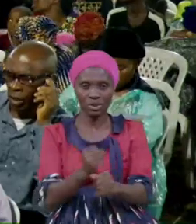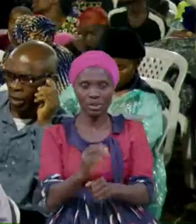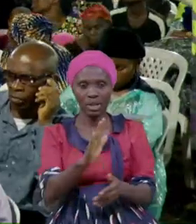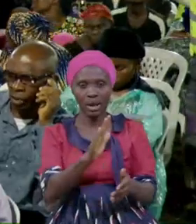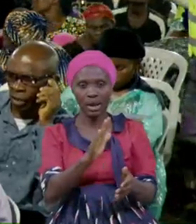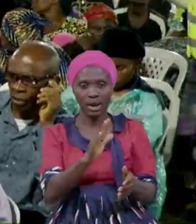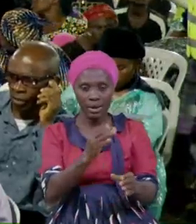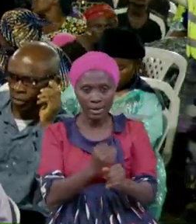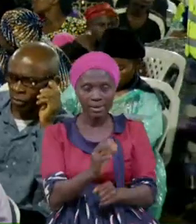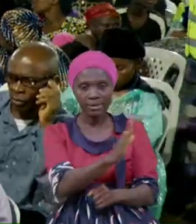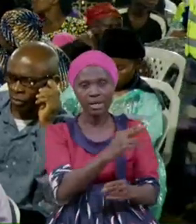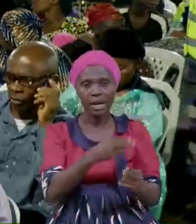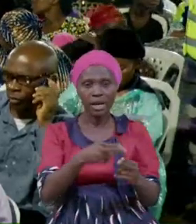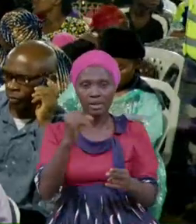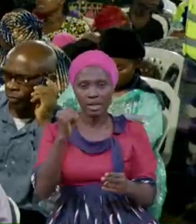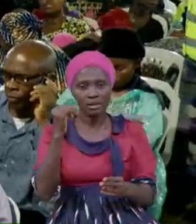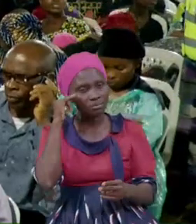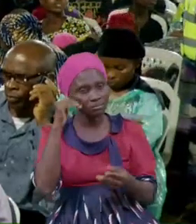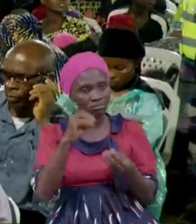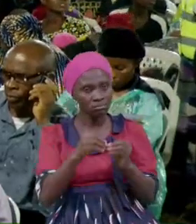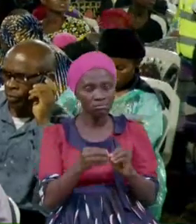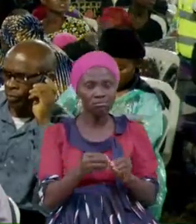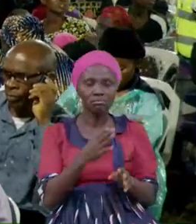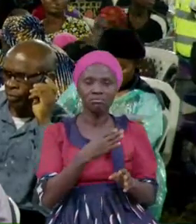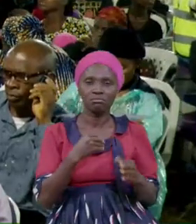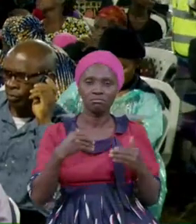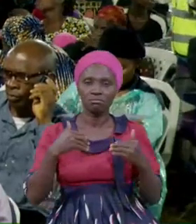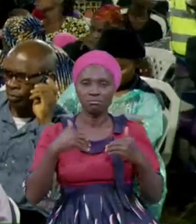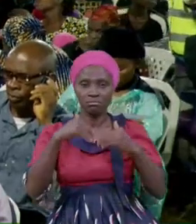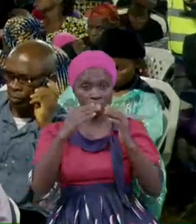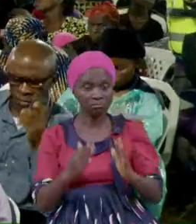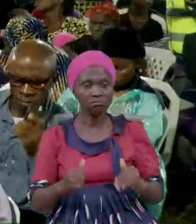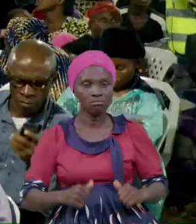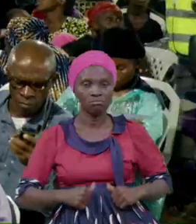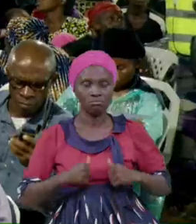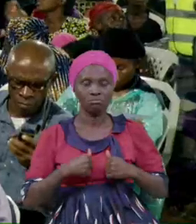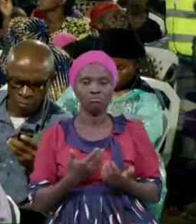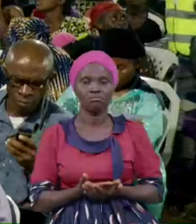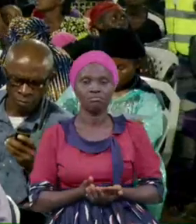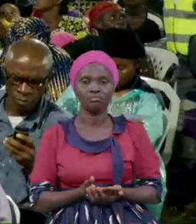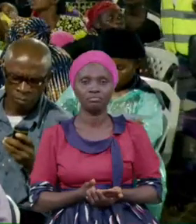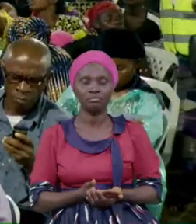adjoining the venue here. So go there, you see a lot of people.